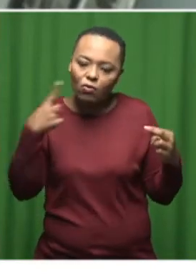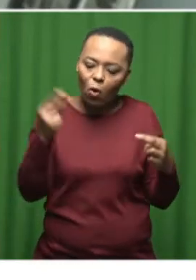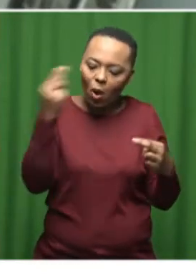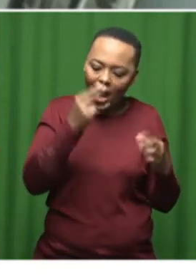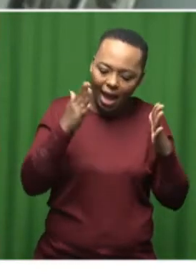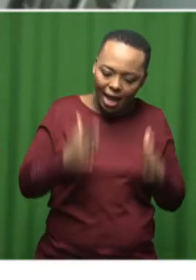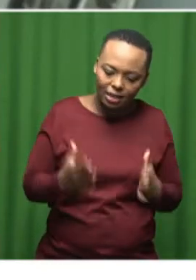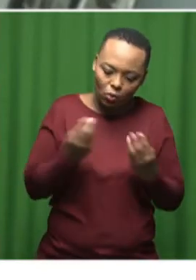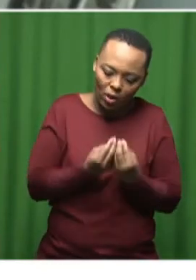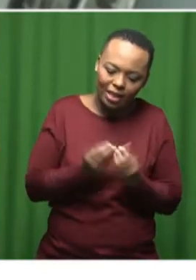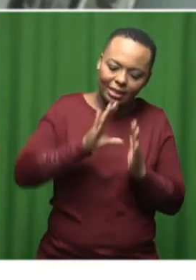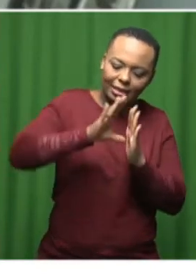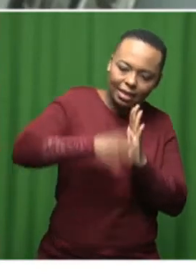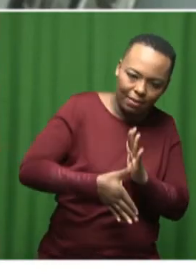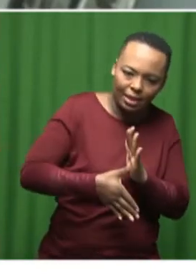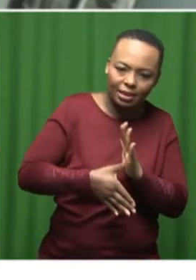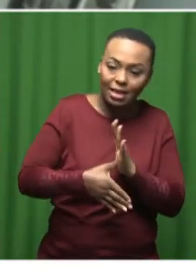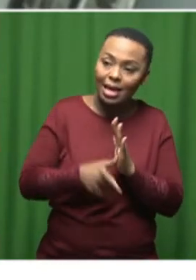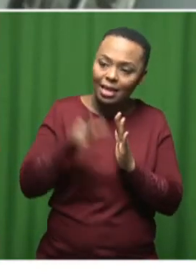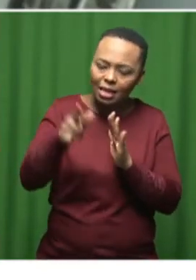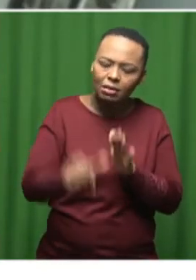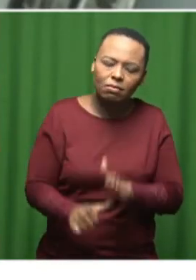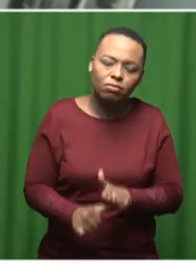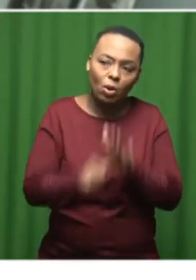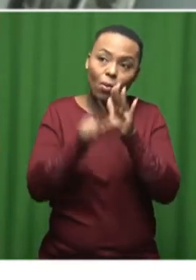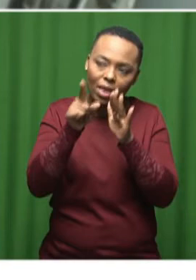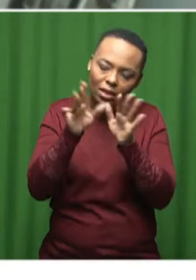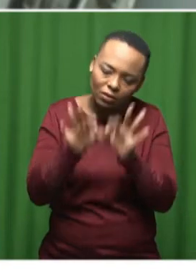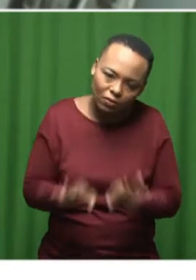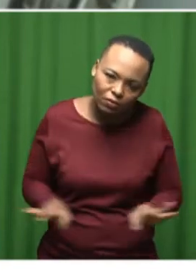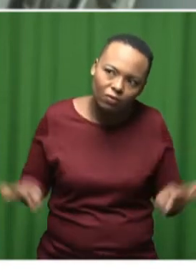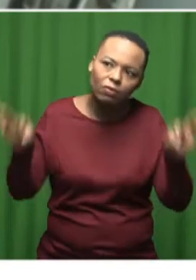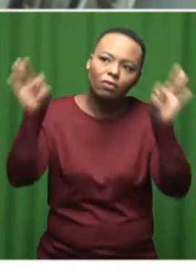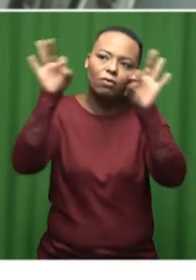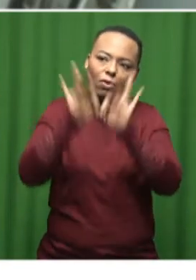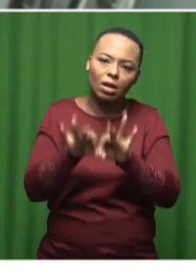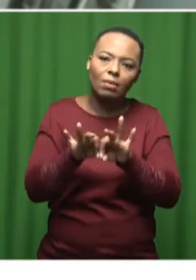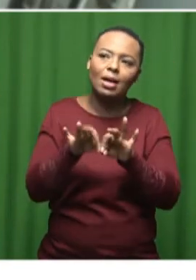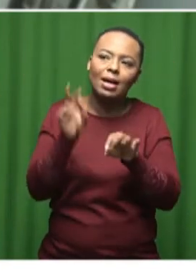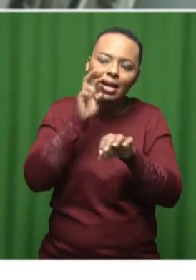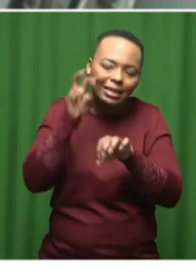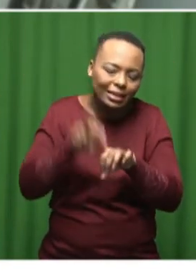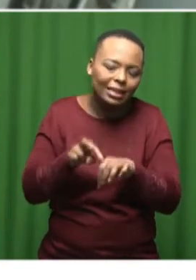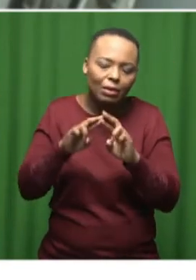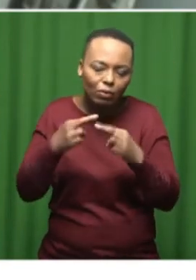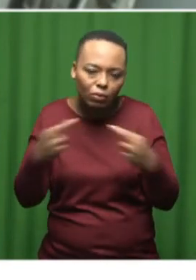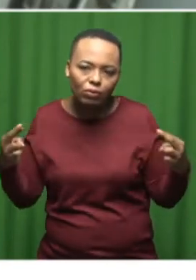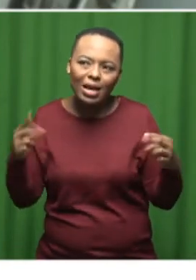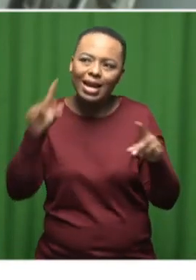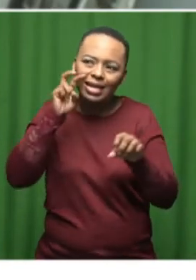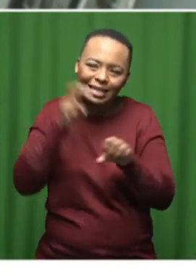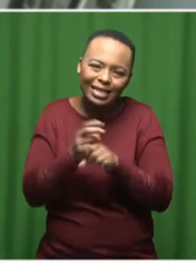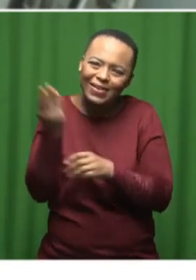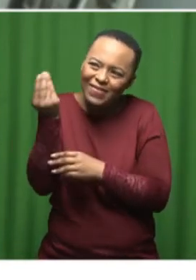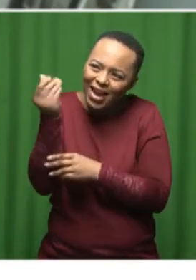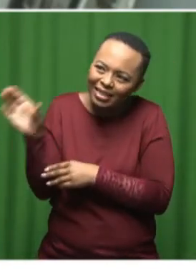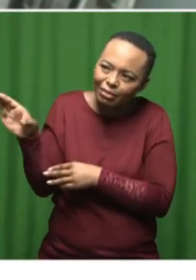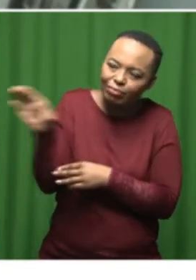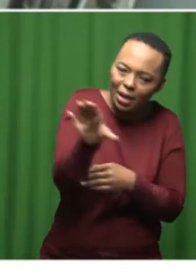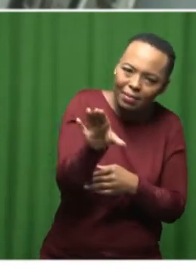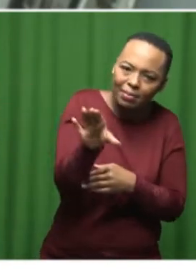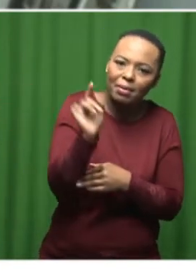a disability is much more that they need. It is more funding that they need than